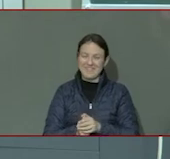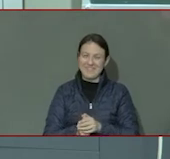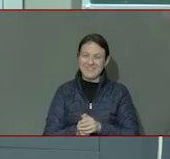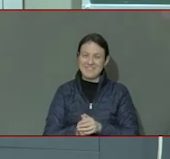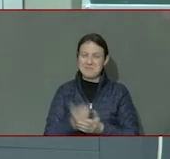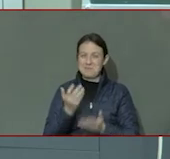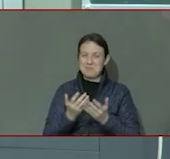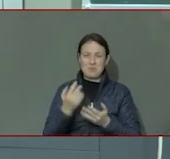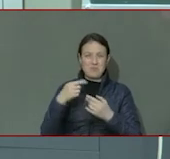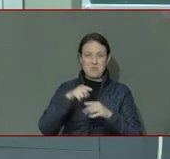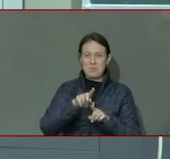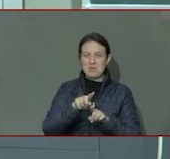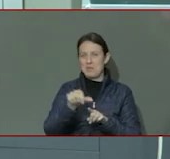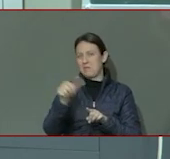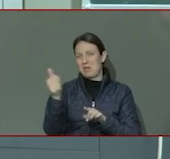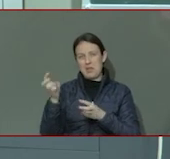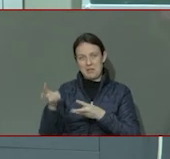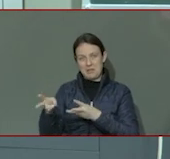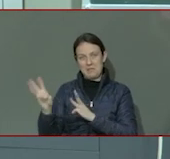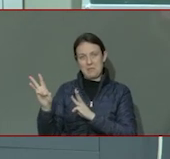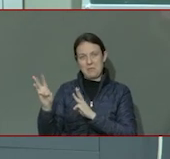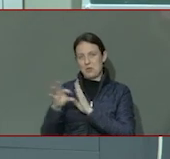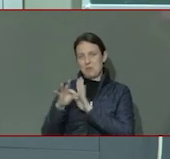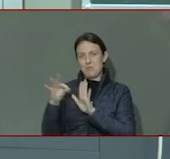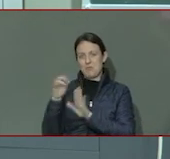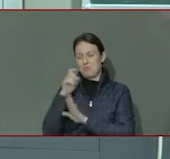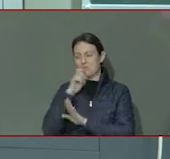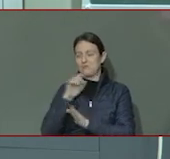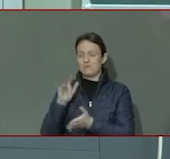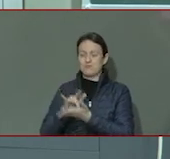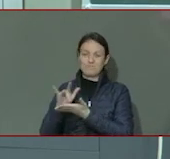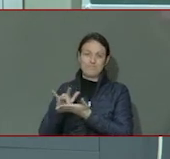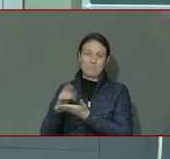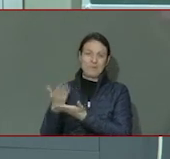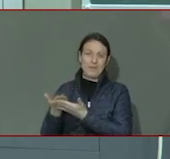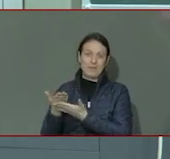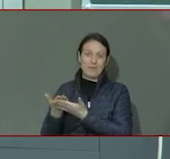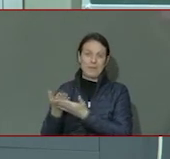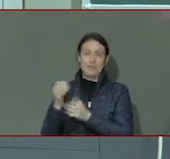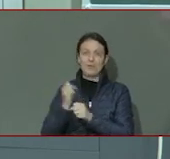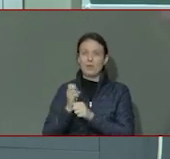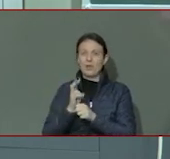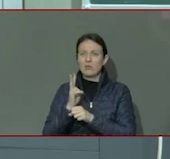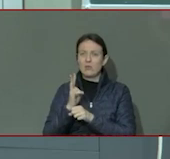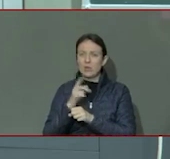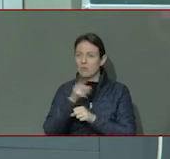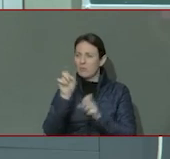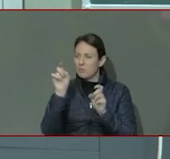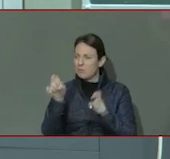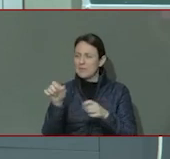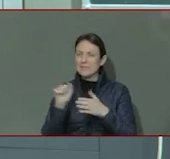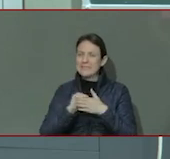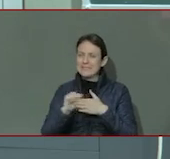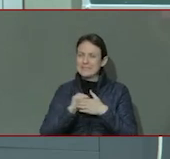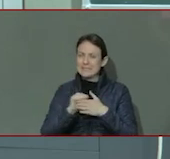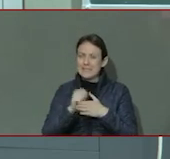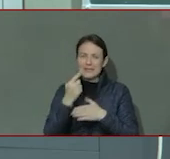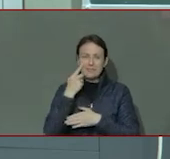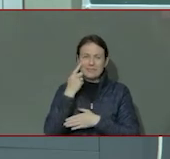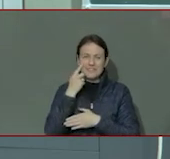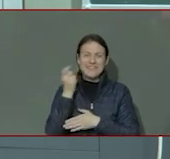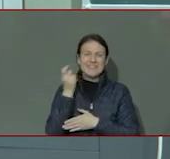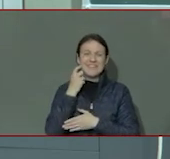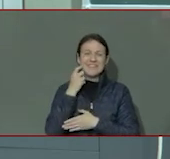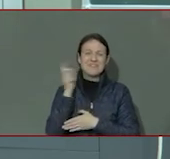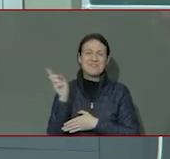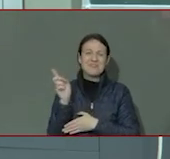you're more than welcome to try one of those methods as well. You need to decide, grade 12s, which method is the easiest for you. And that is